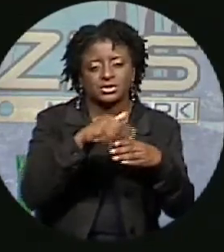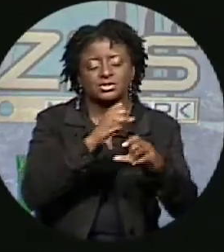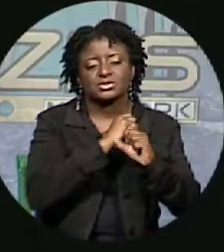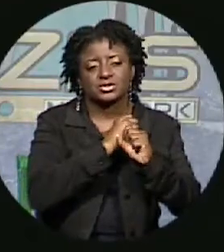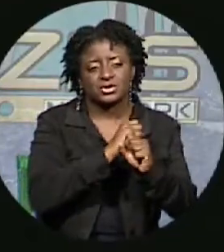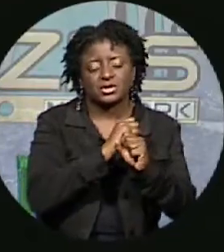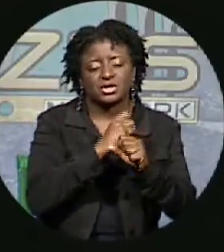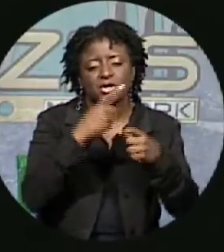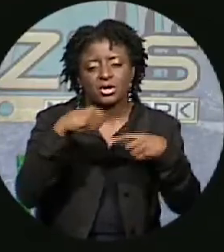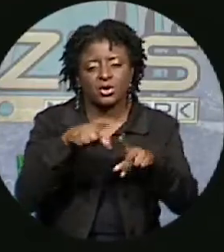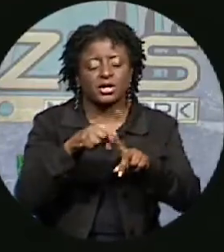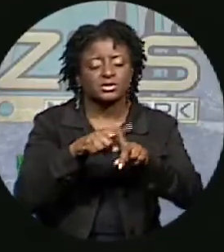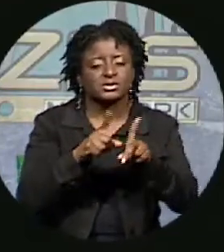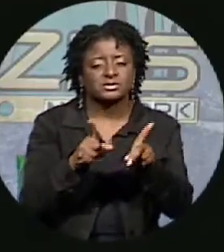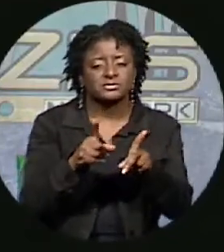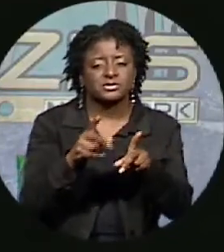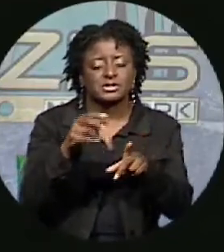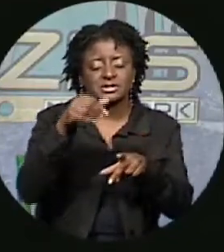Exum or Grand Bahama?